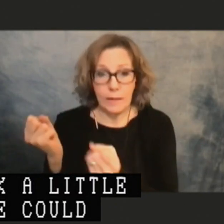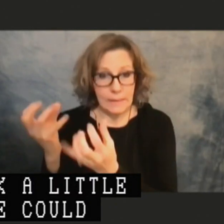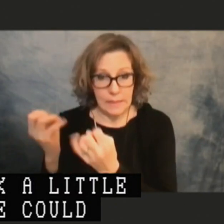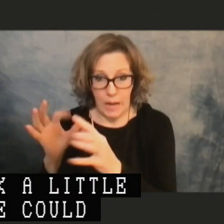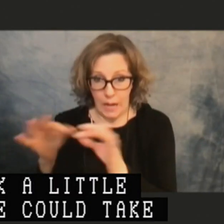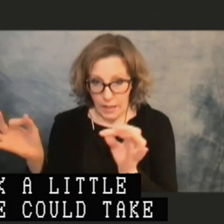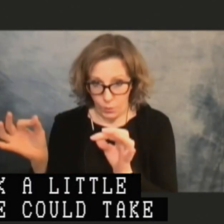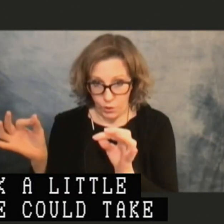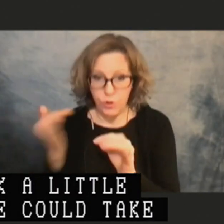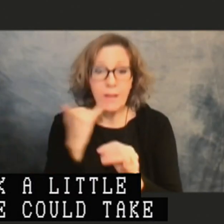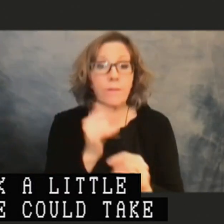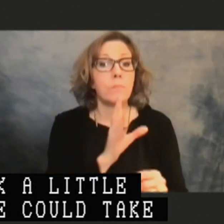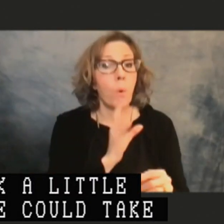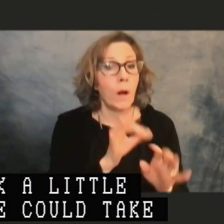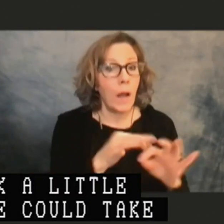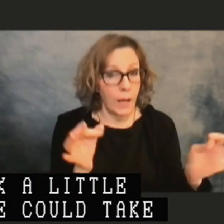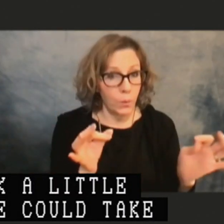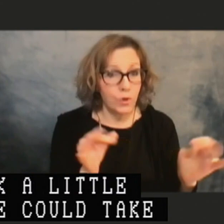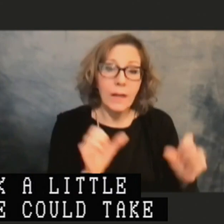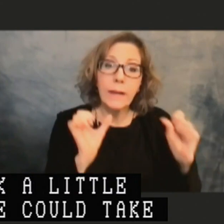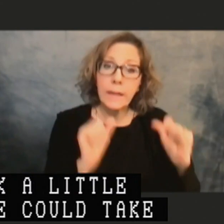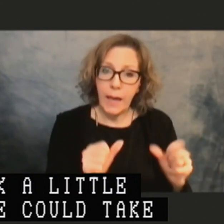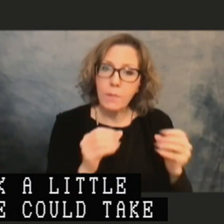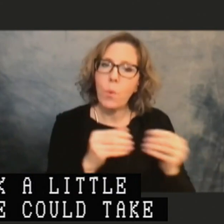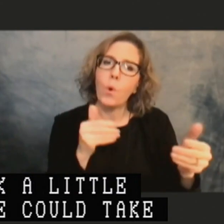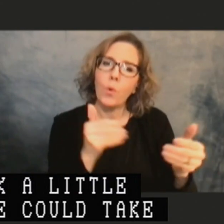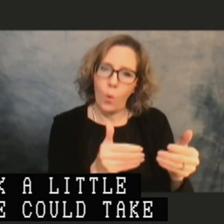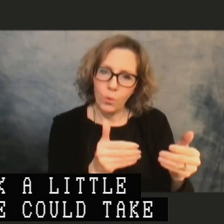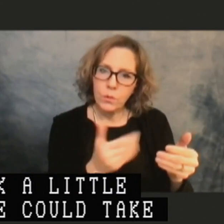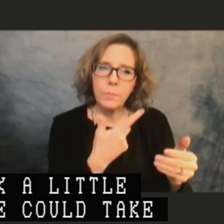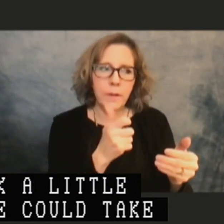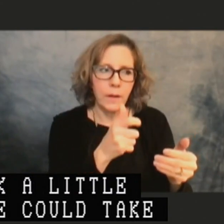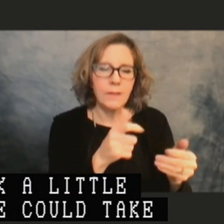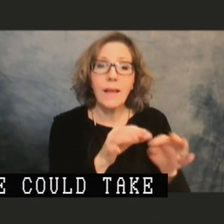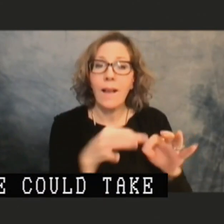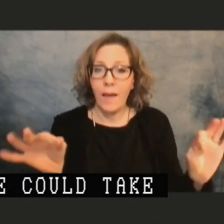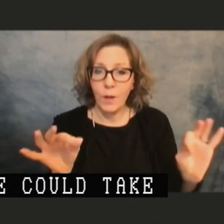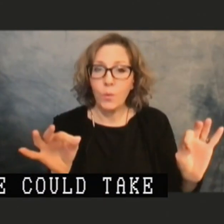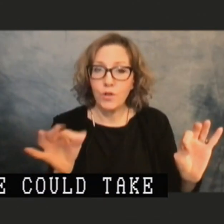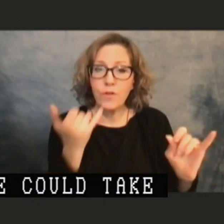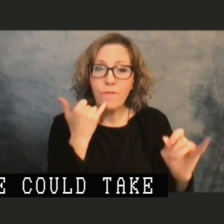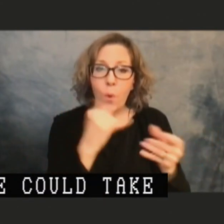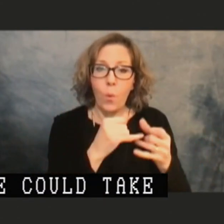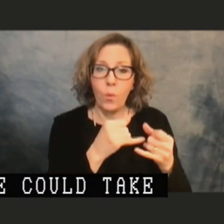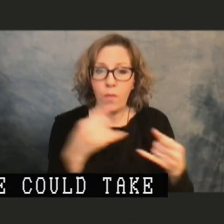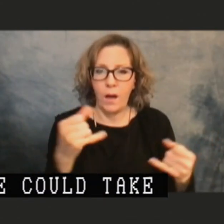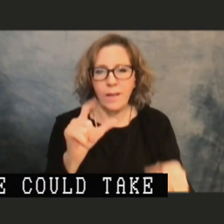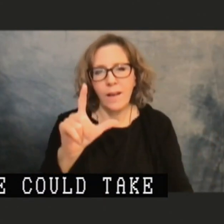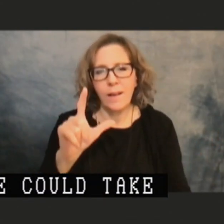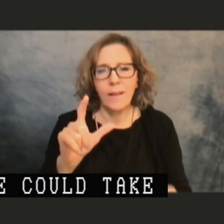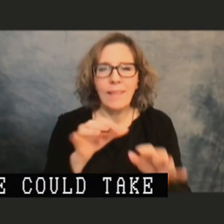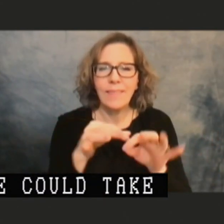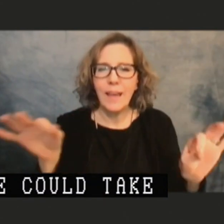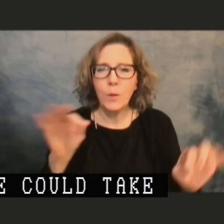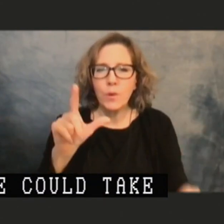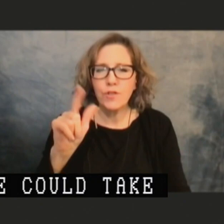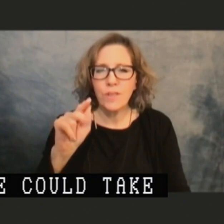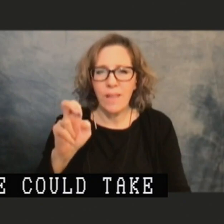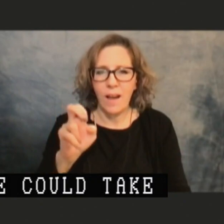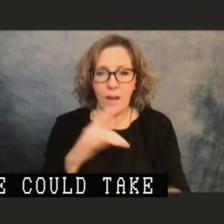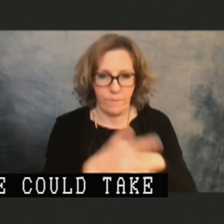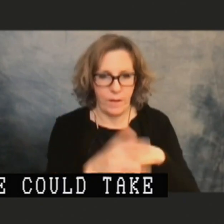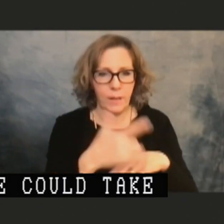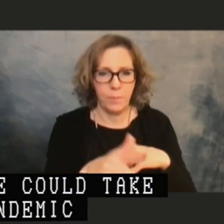actually do it a day before or the day of, because that language line is available. But typically for